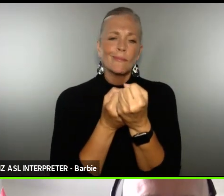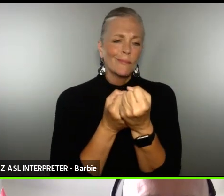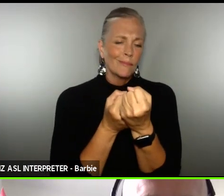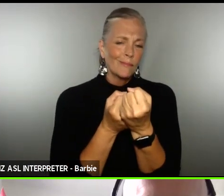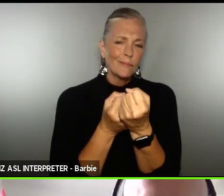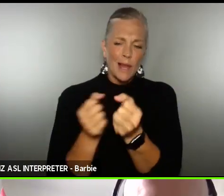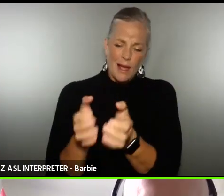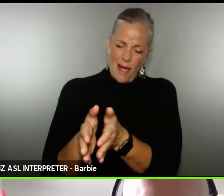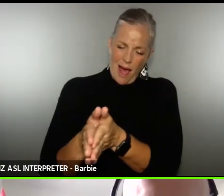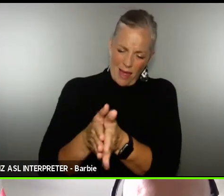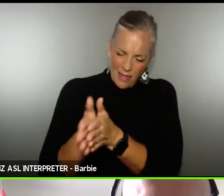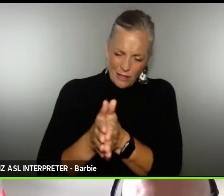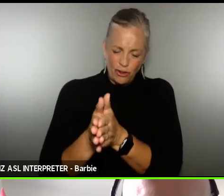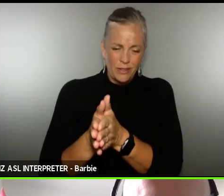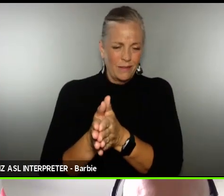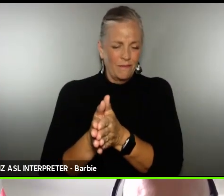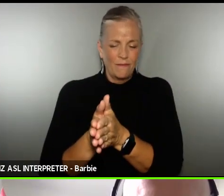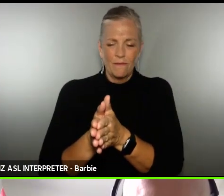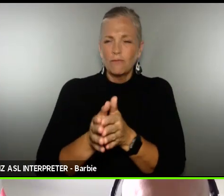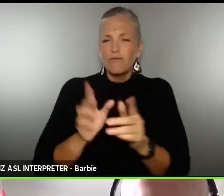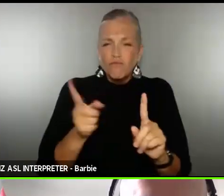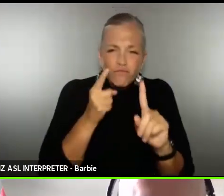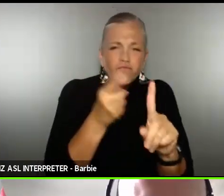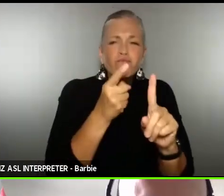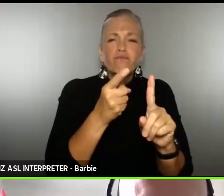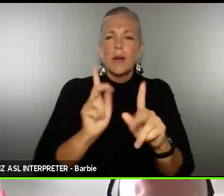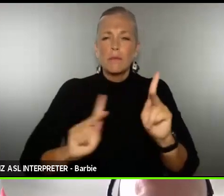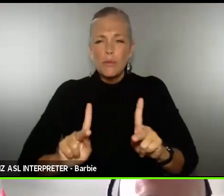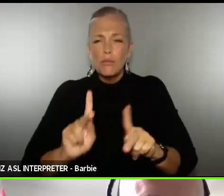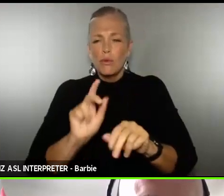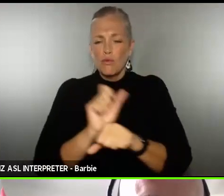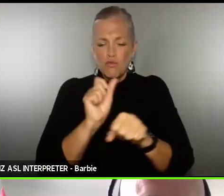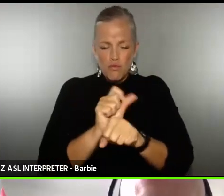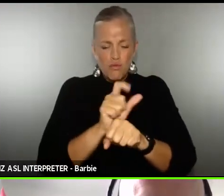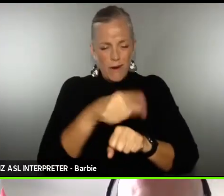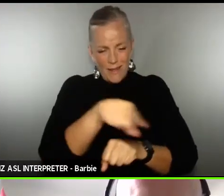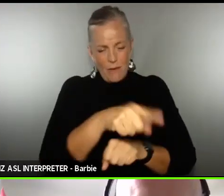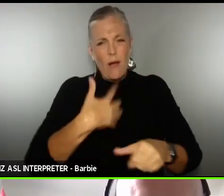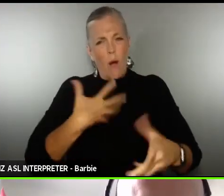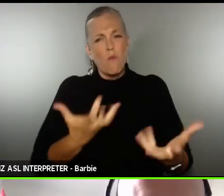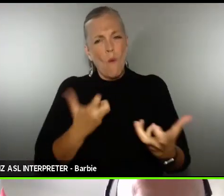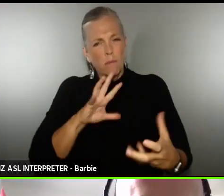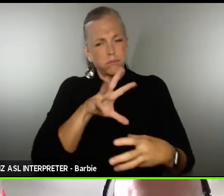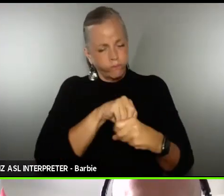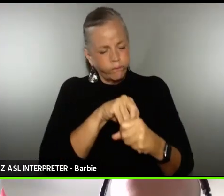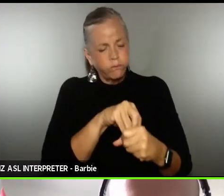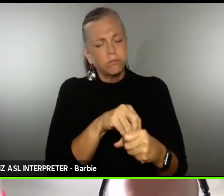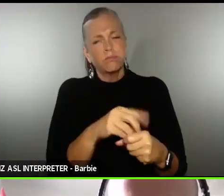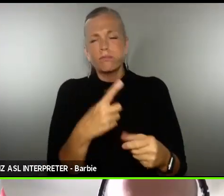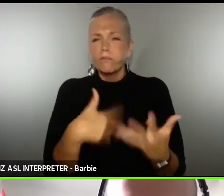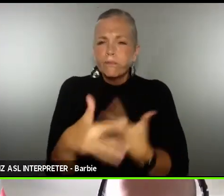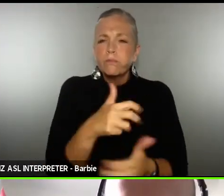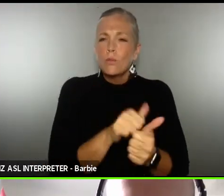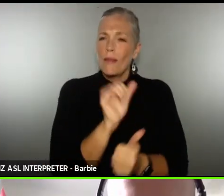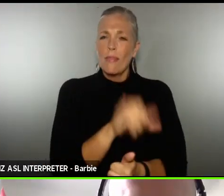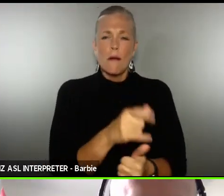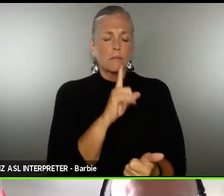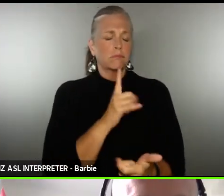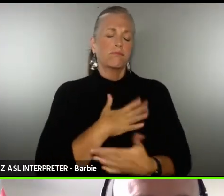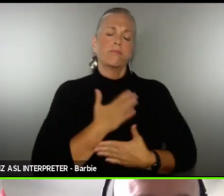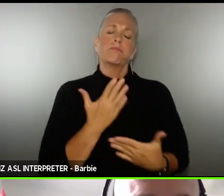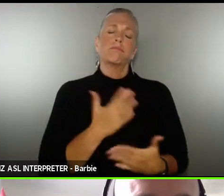initiative and people and work I want to be around. So it's been great to get to be a part of it. And my role specifically was focused